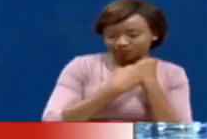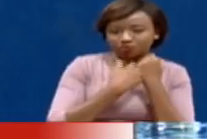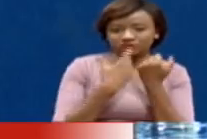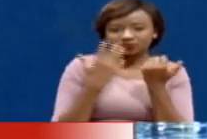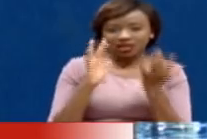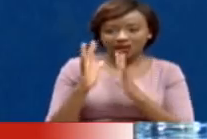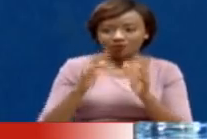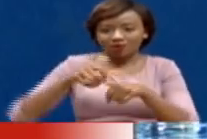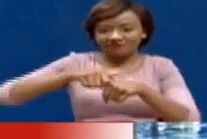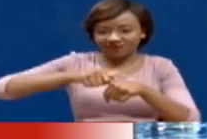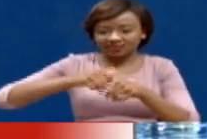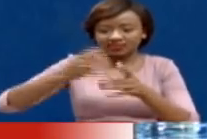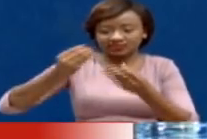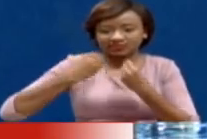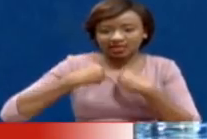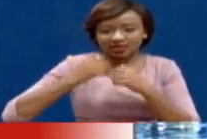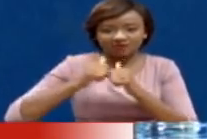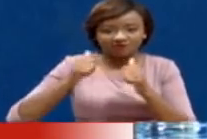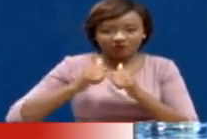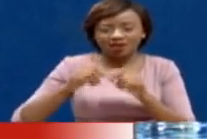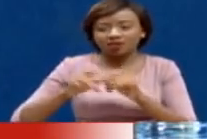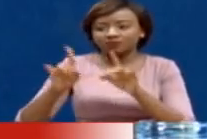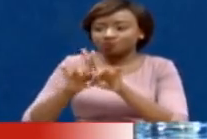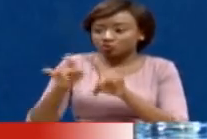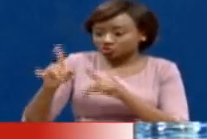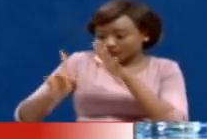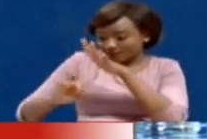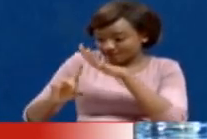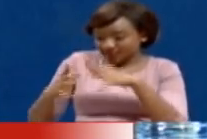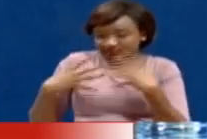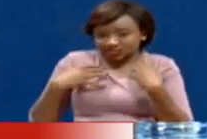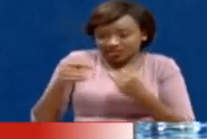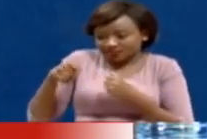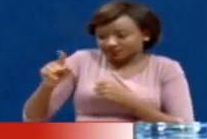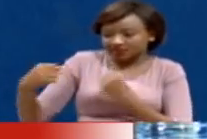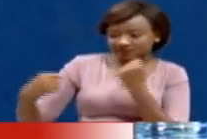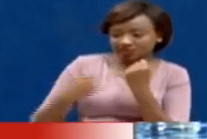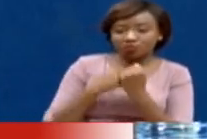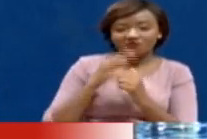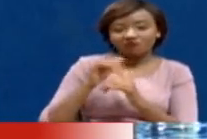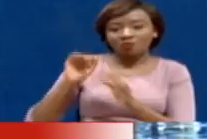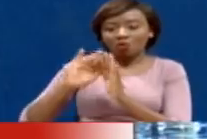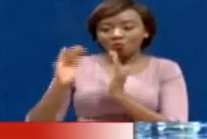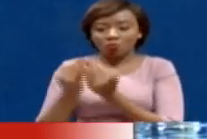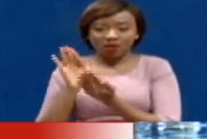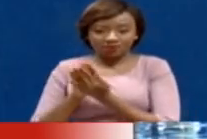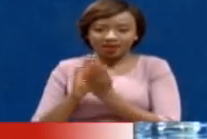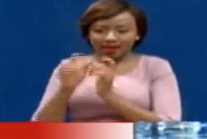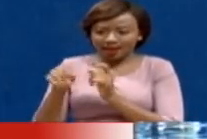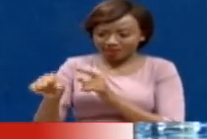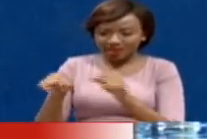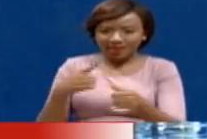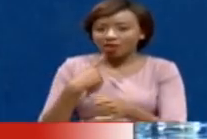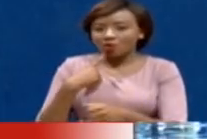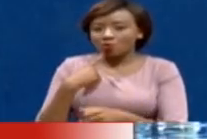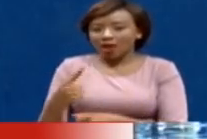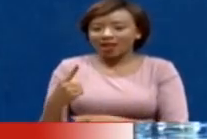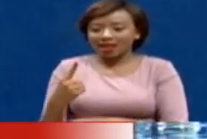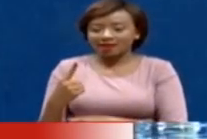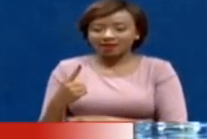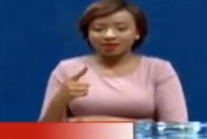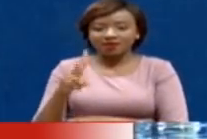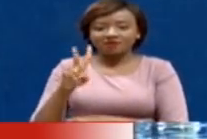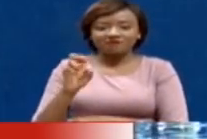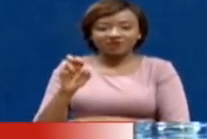of ventilators, the ministry itself, through support of the World Bank, is going to buy an additional 100